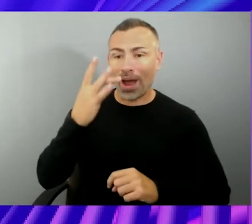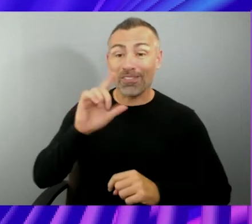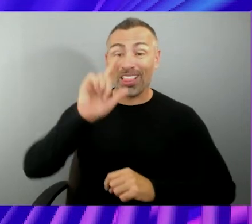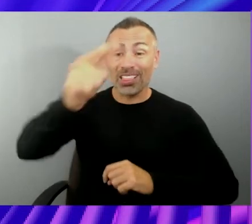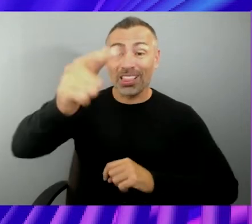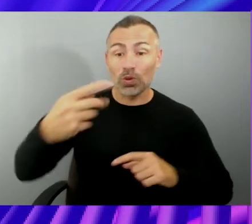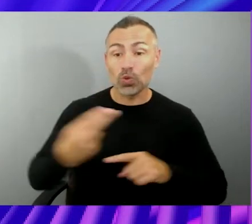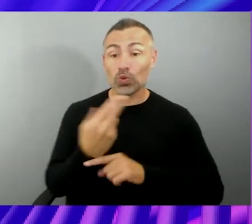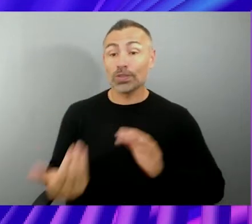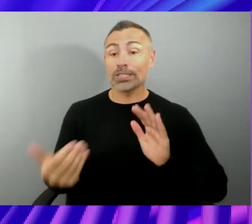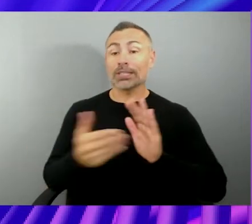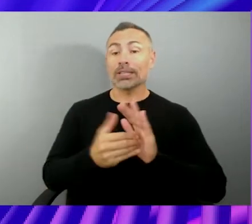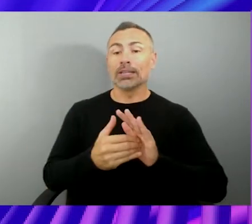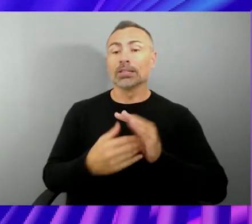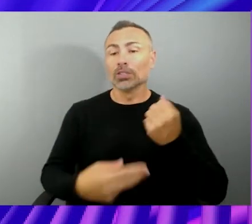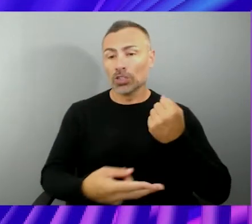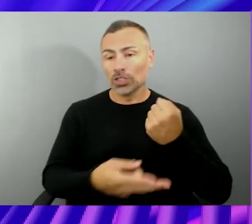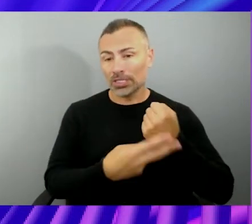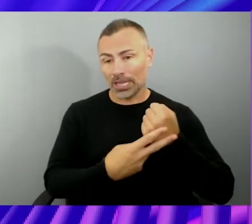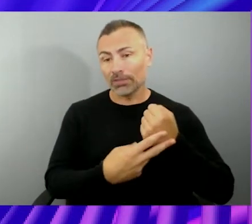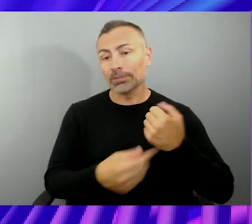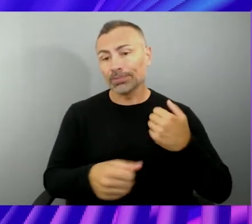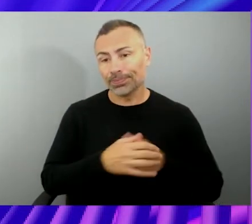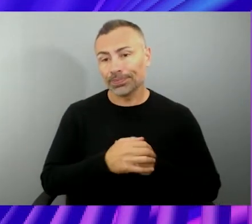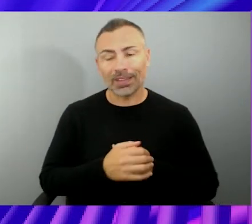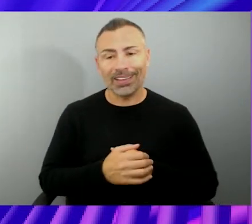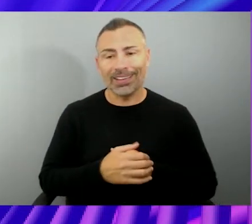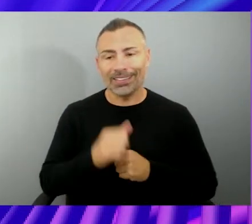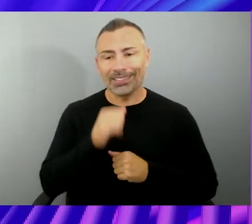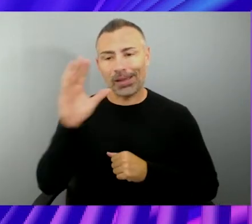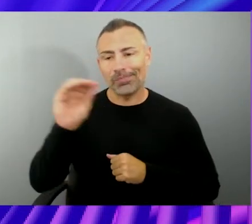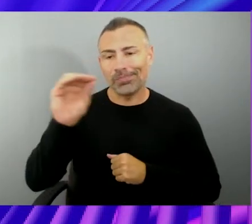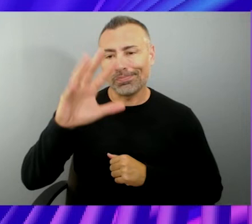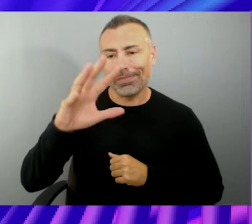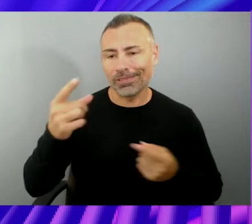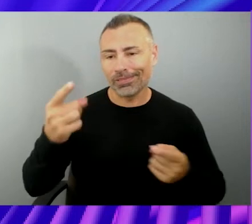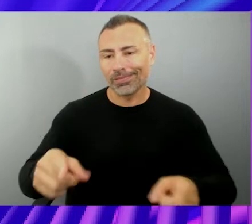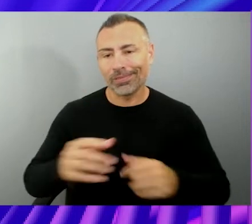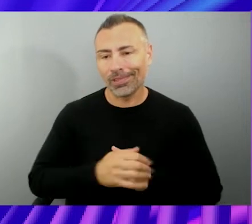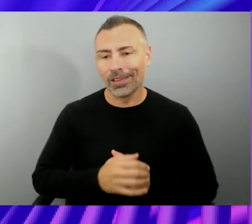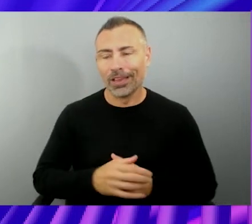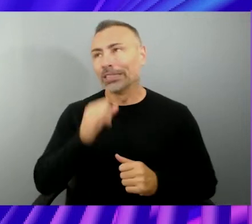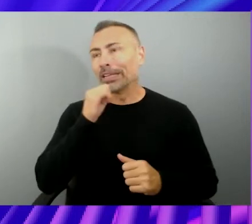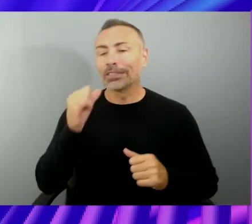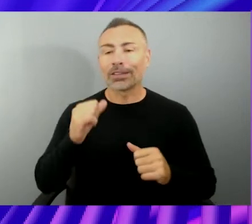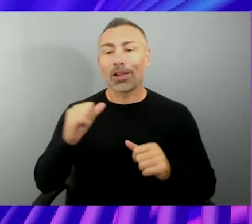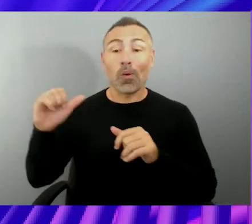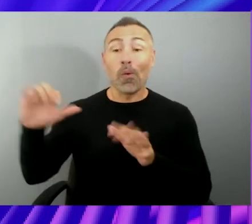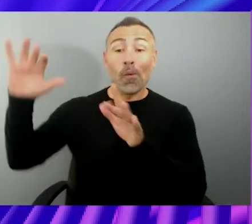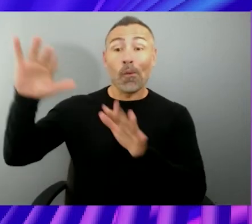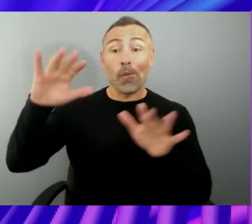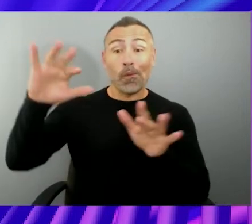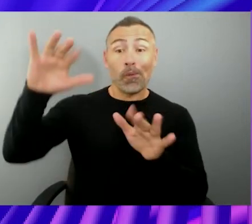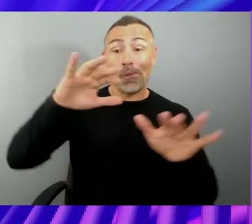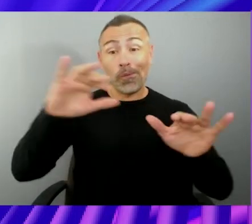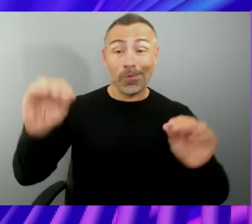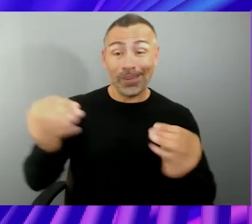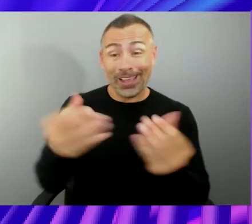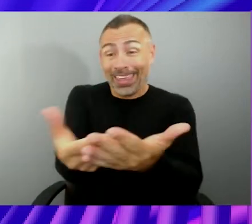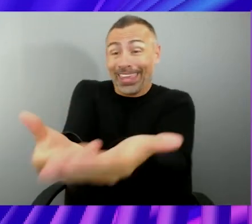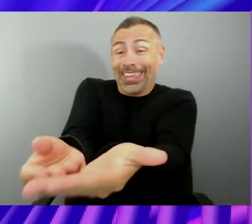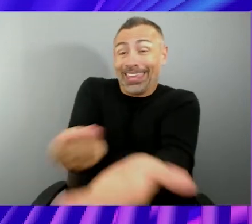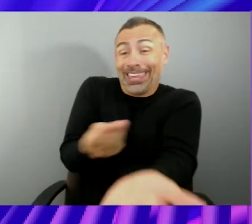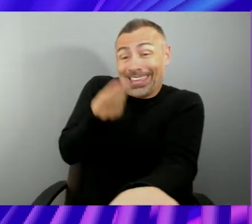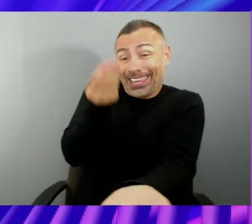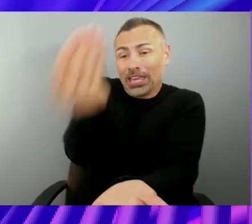well, you have to save that query off. It's not just magic. It's not just going to fly in and give it to you. You have to save it off somewhere. So that's